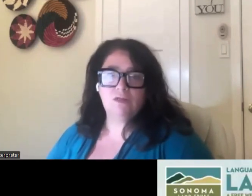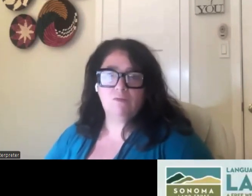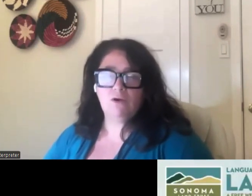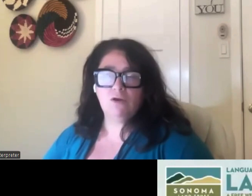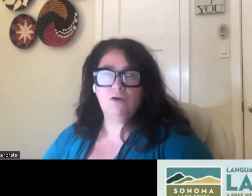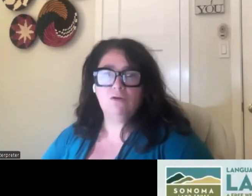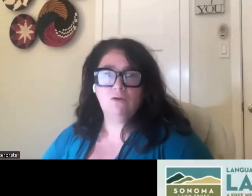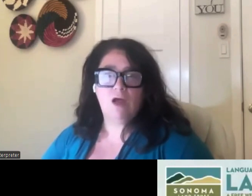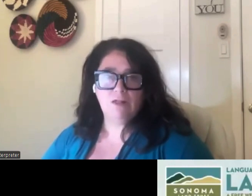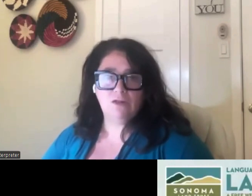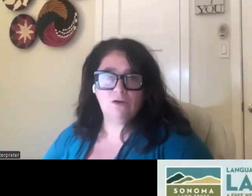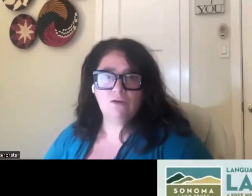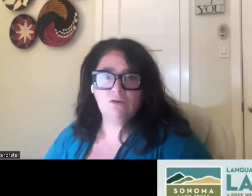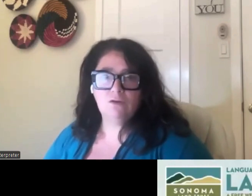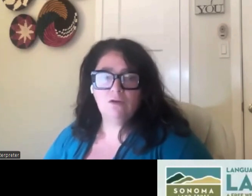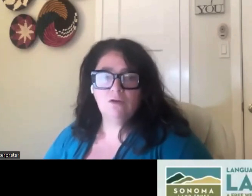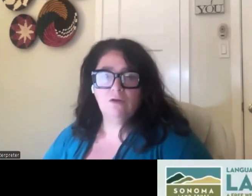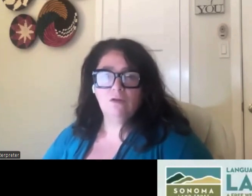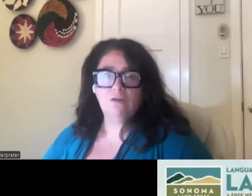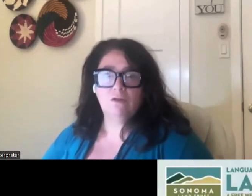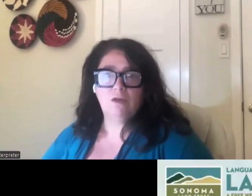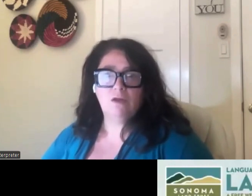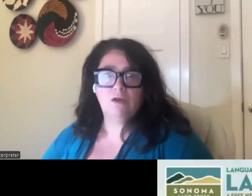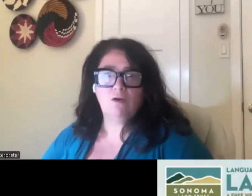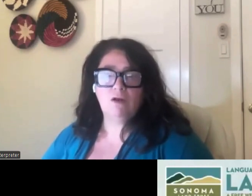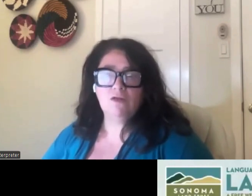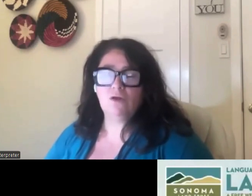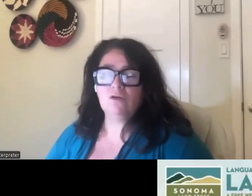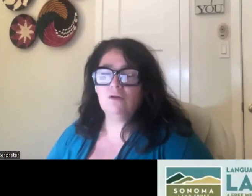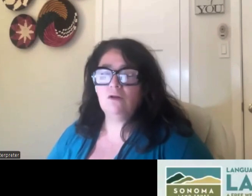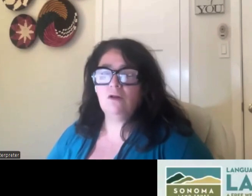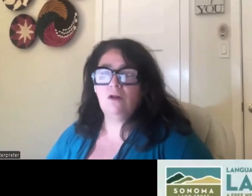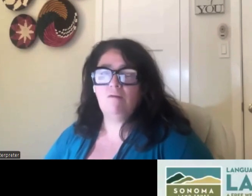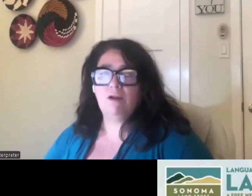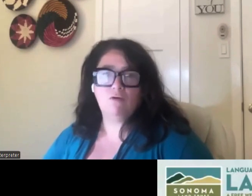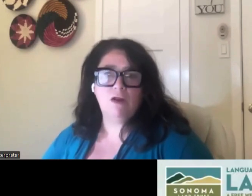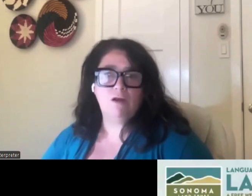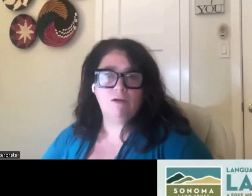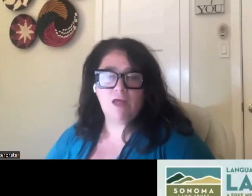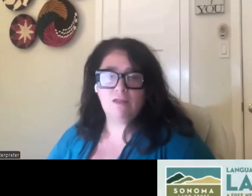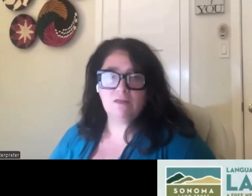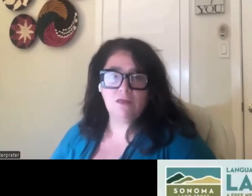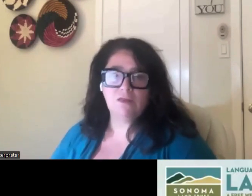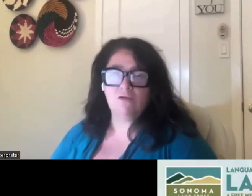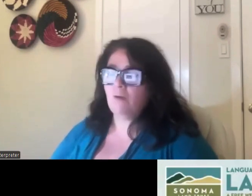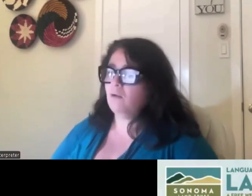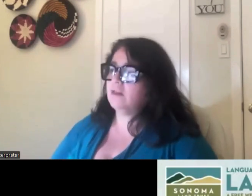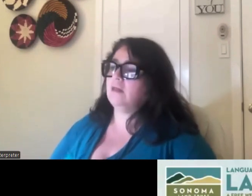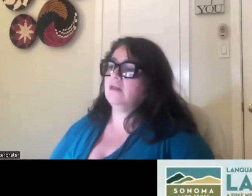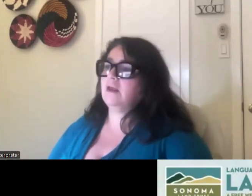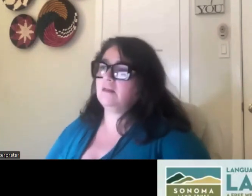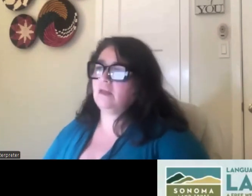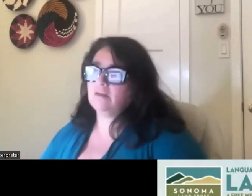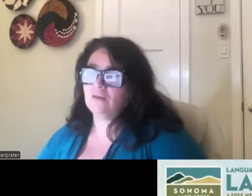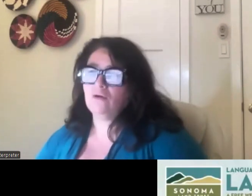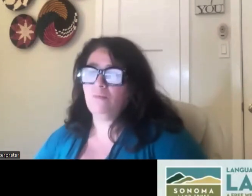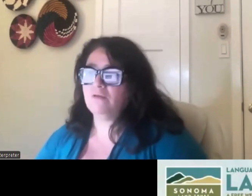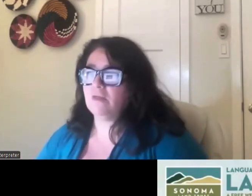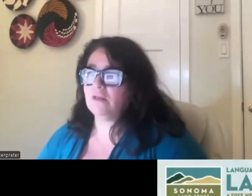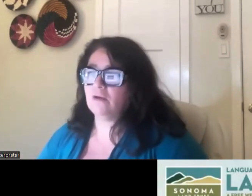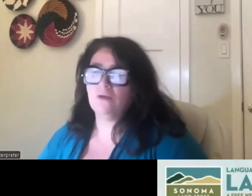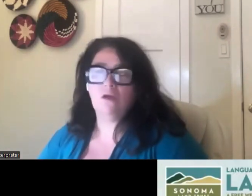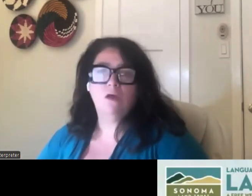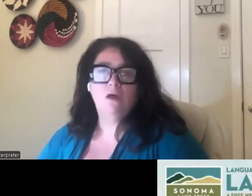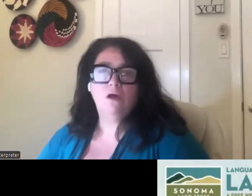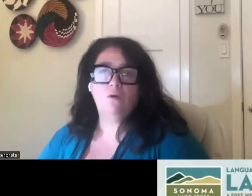is the true death toll? Those are direct deaths associated with these fires. What is the true, morbidity